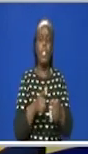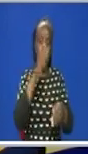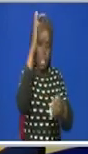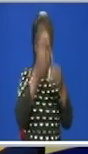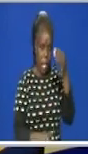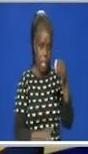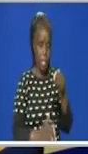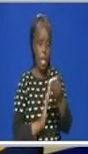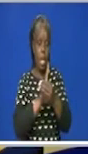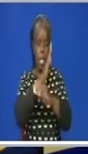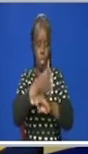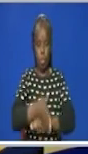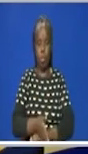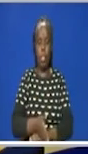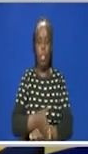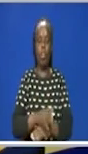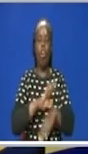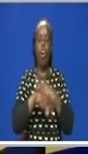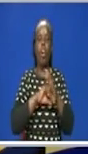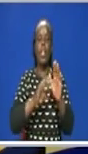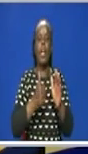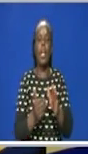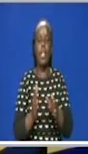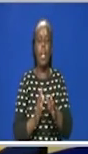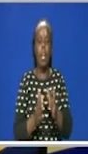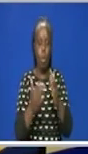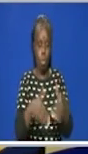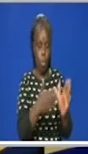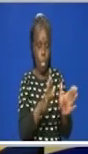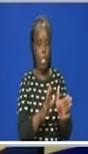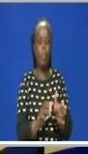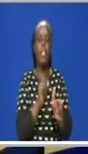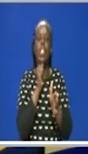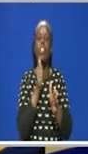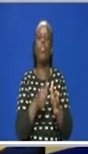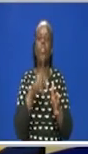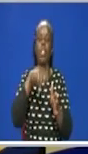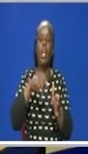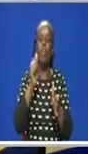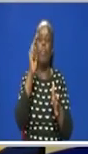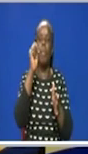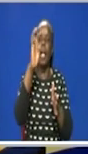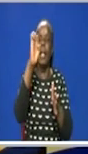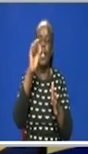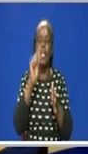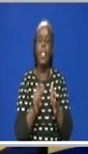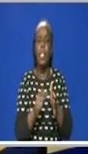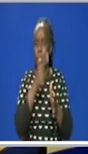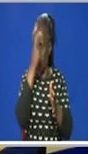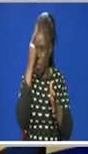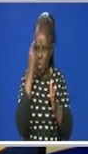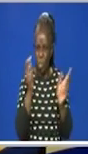across all the other orbits. But this is not a planet. No, it is not a planet. Is it because of the size or